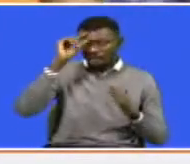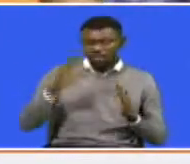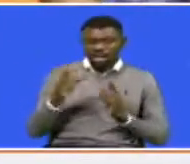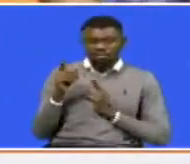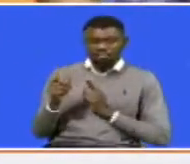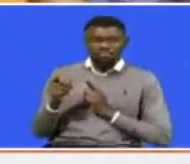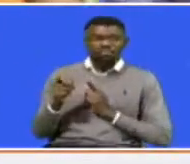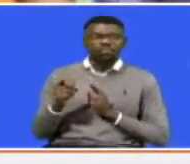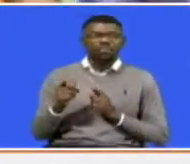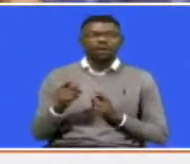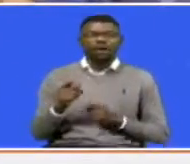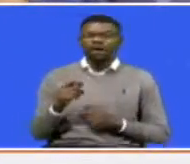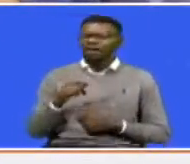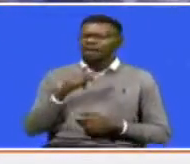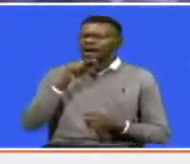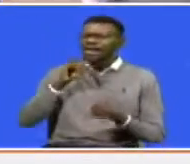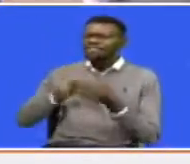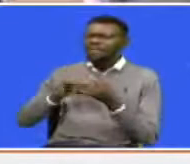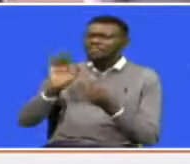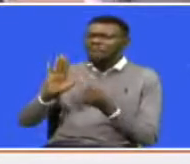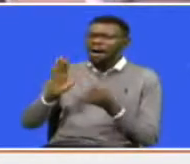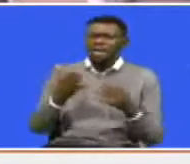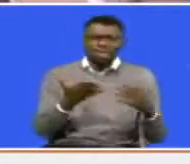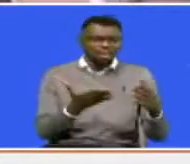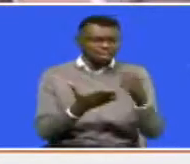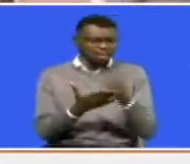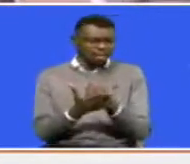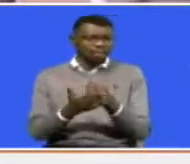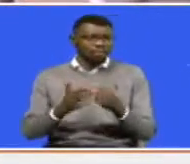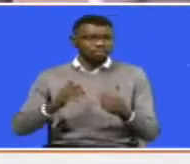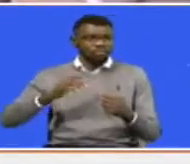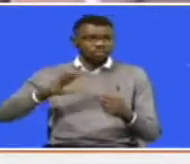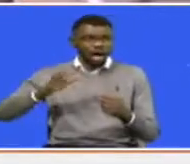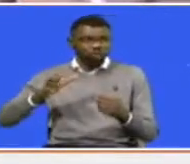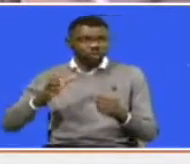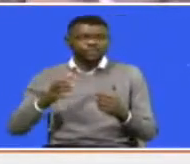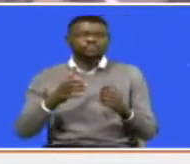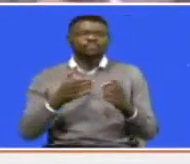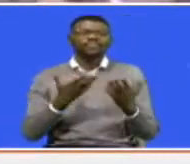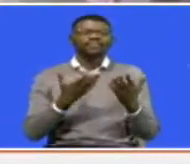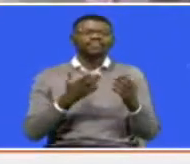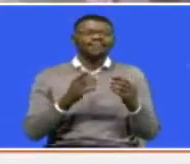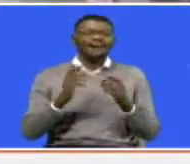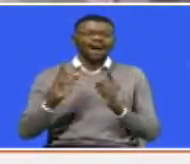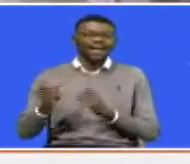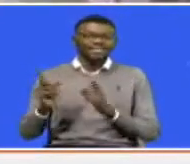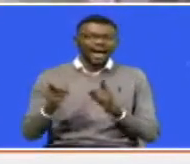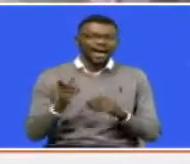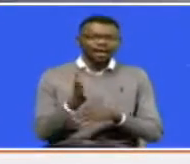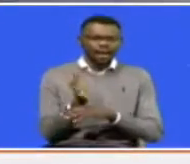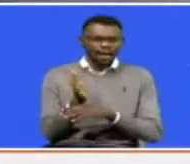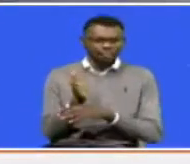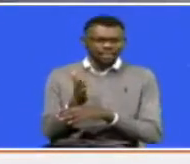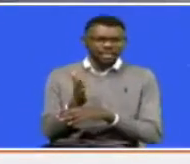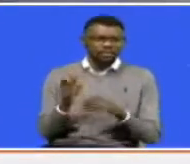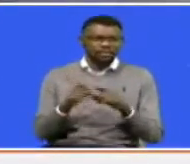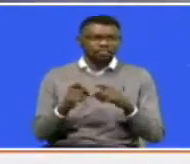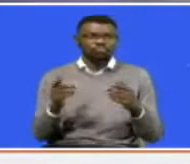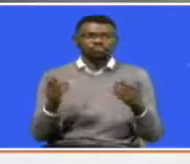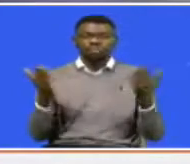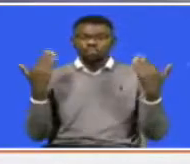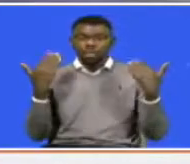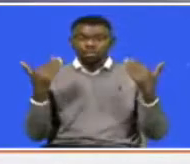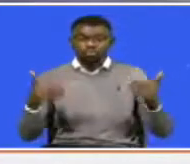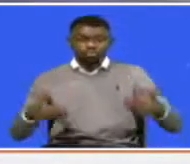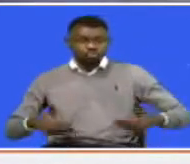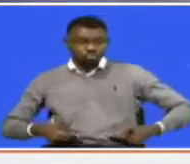also nominated her husband Murega Baichu as the county hustler ambassador and patron of the Meru Youth Service, an